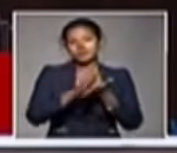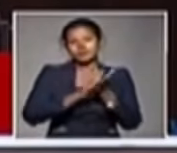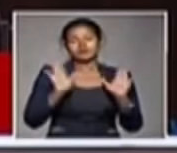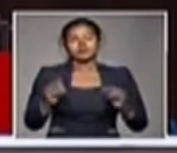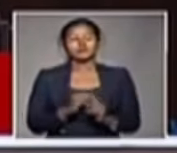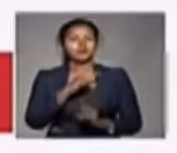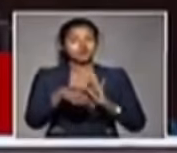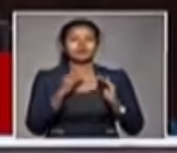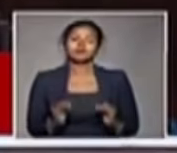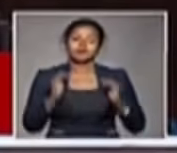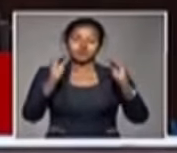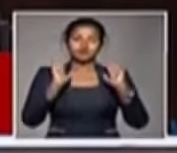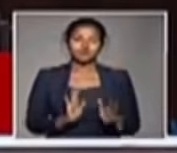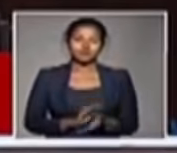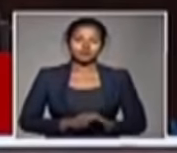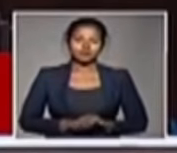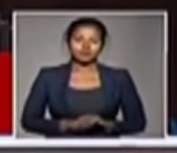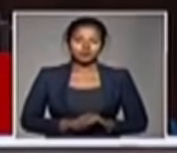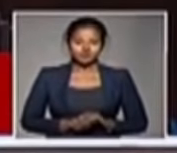this country.